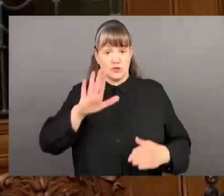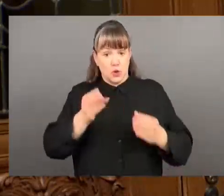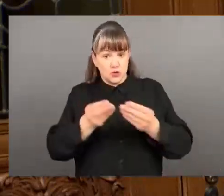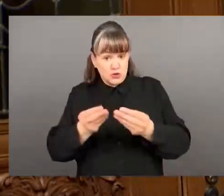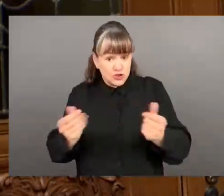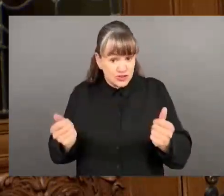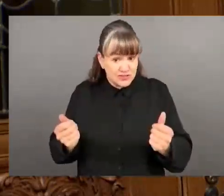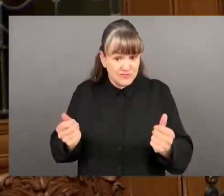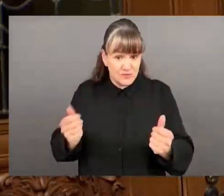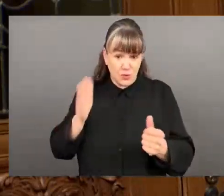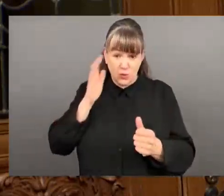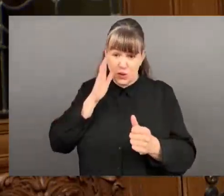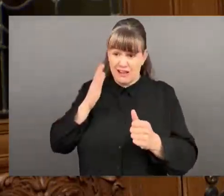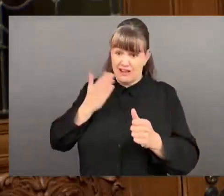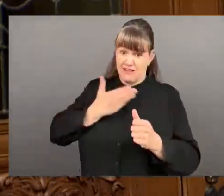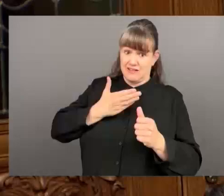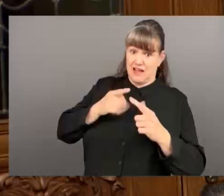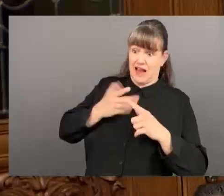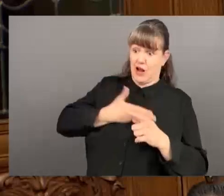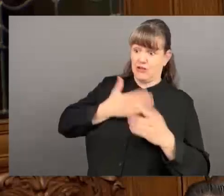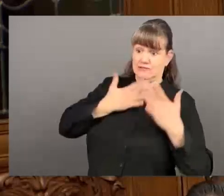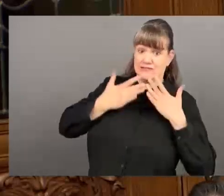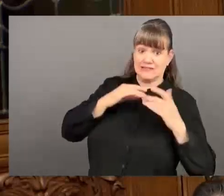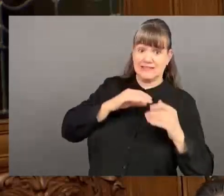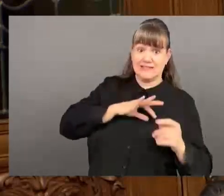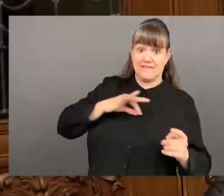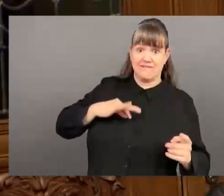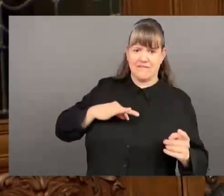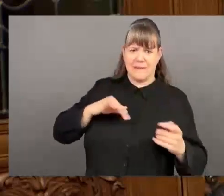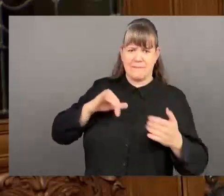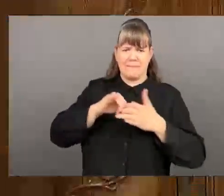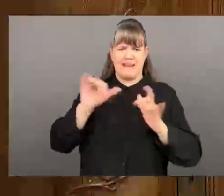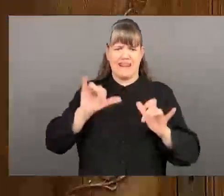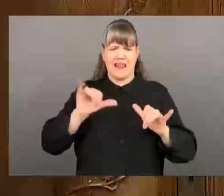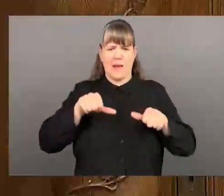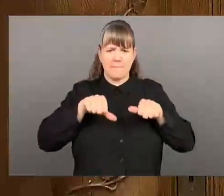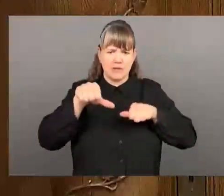puzzle that's on the verge of collapse?